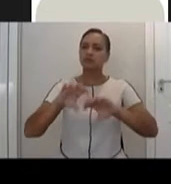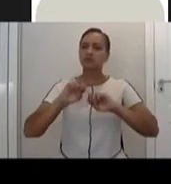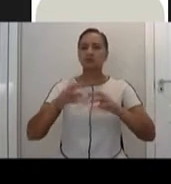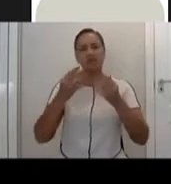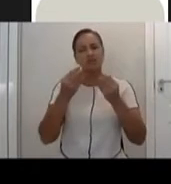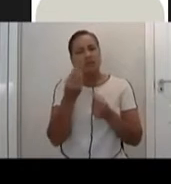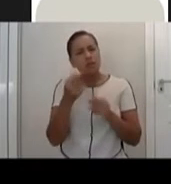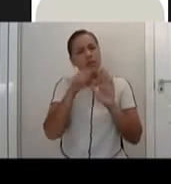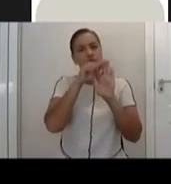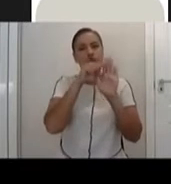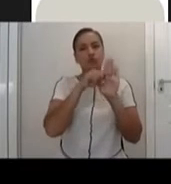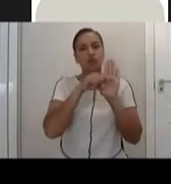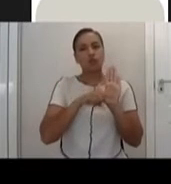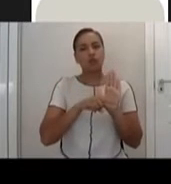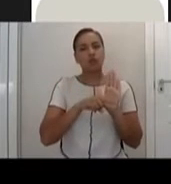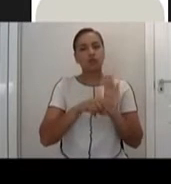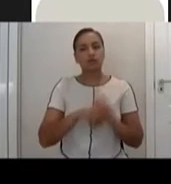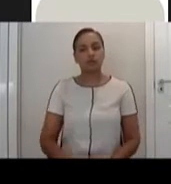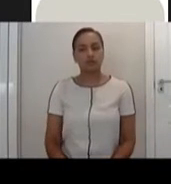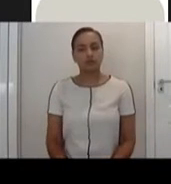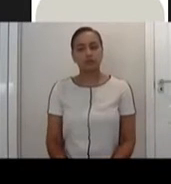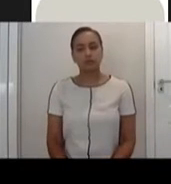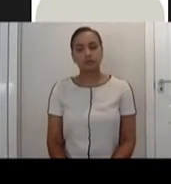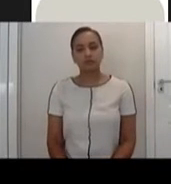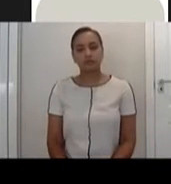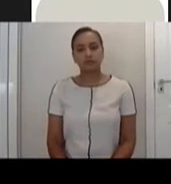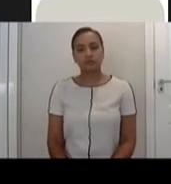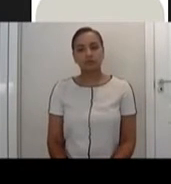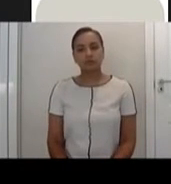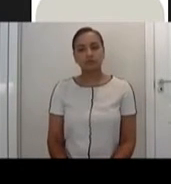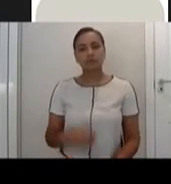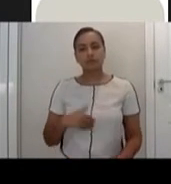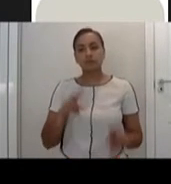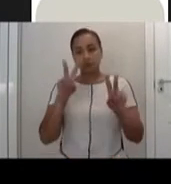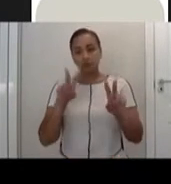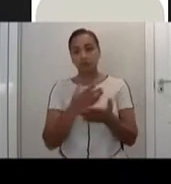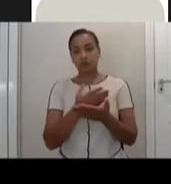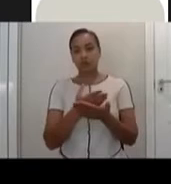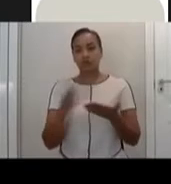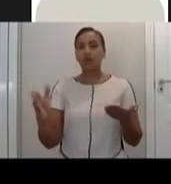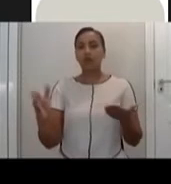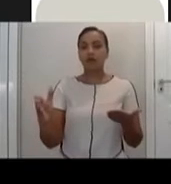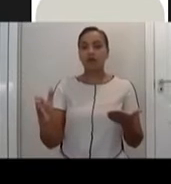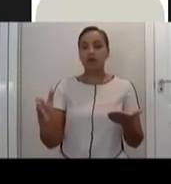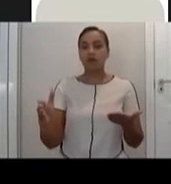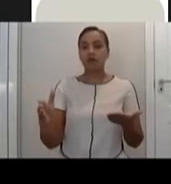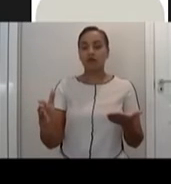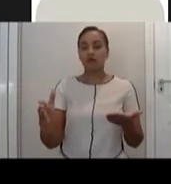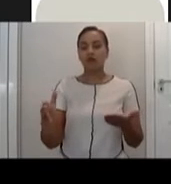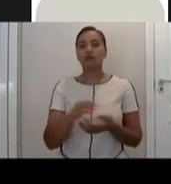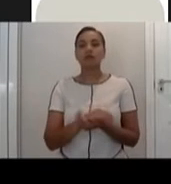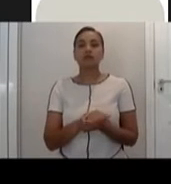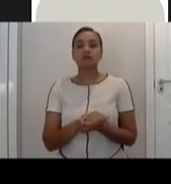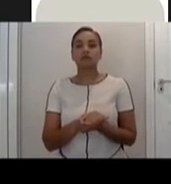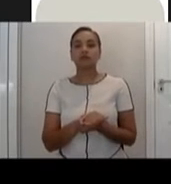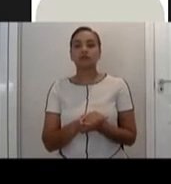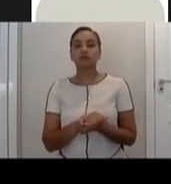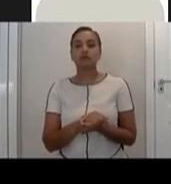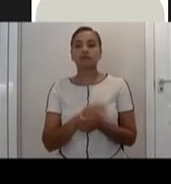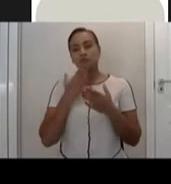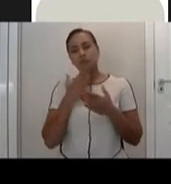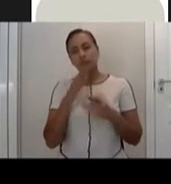virtual housekeeping rules. So as you can see, all of you are off camera, and unfortunately, if you can all remain on